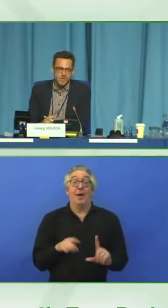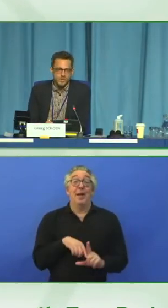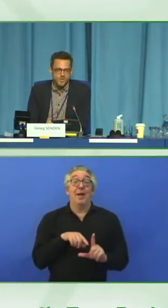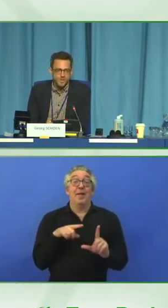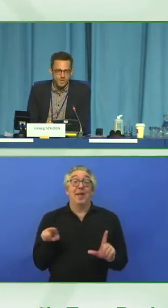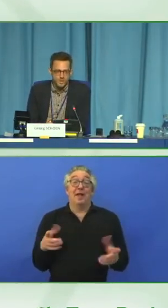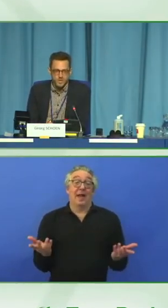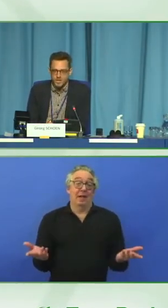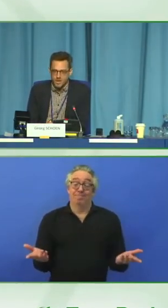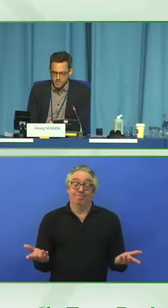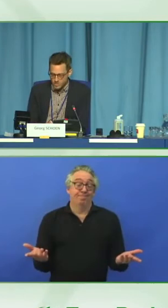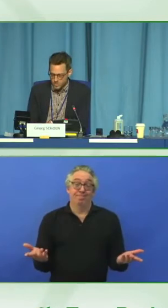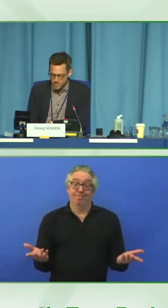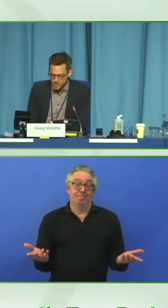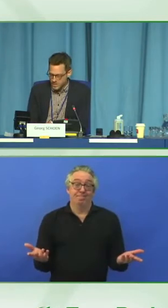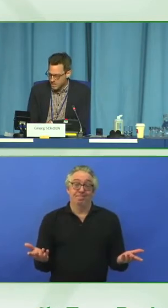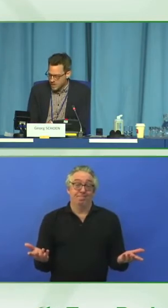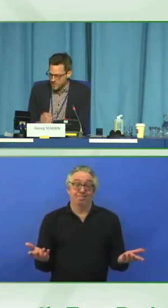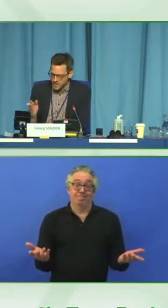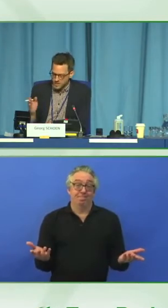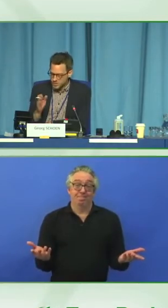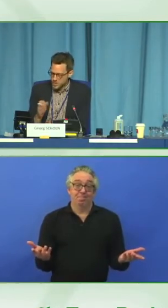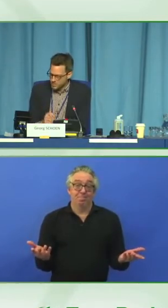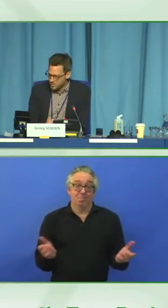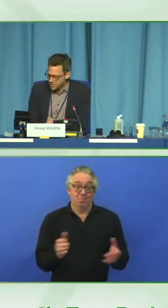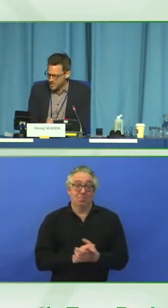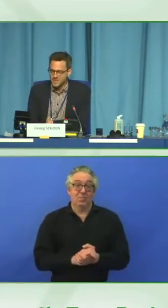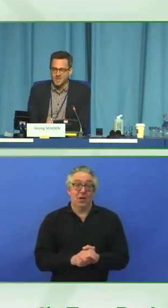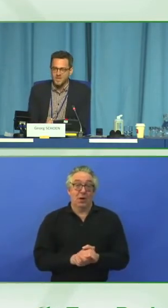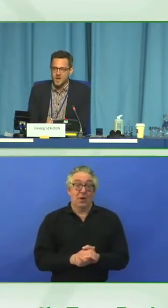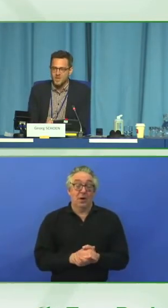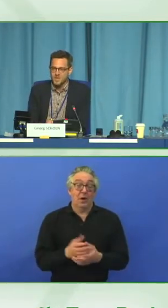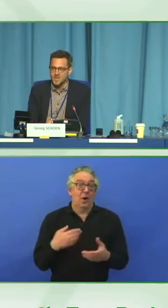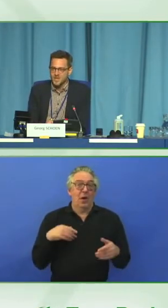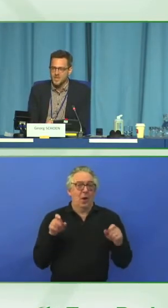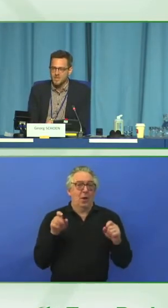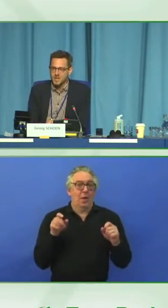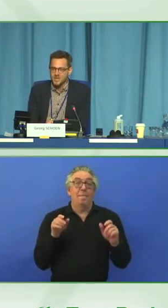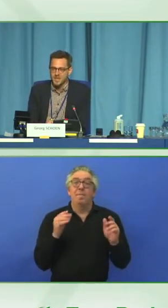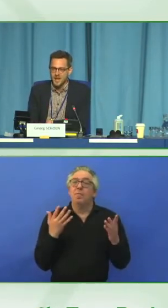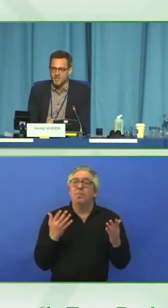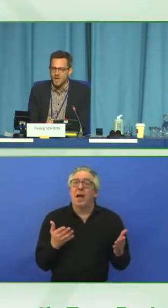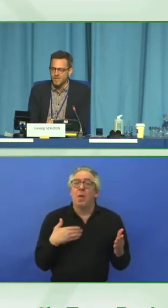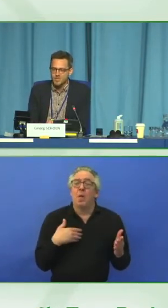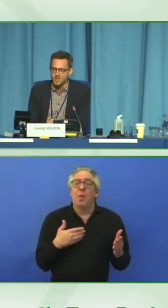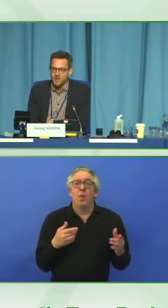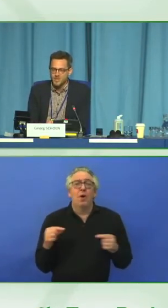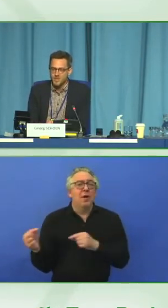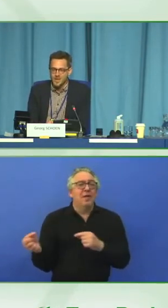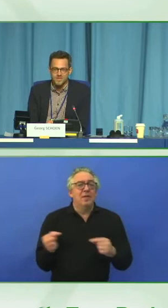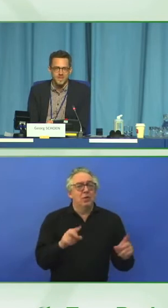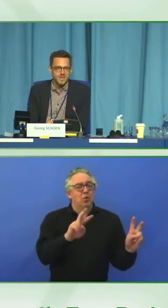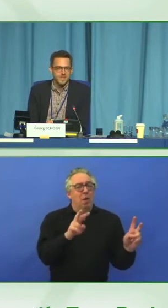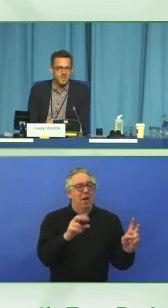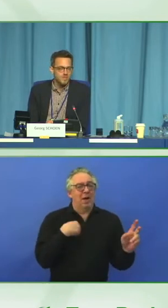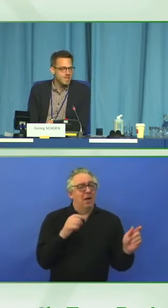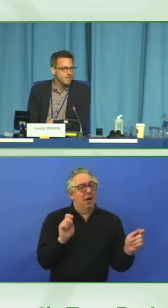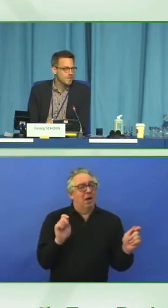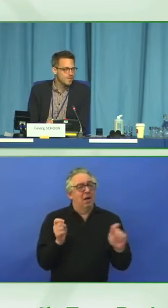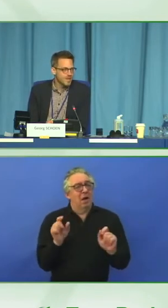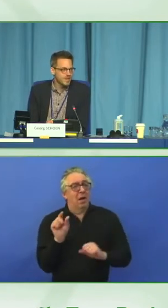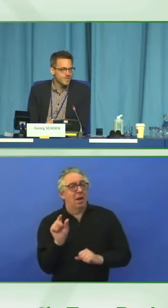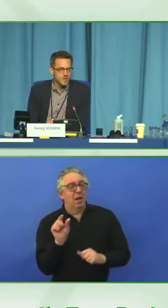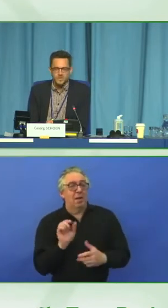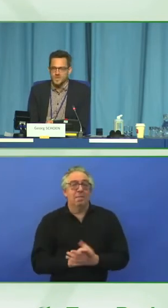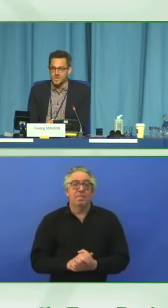can serve as fuel to develop solutions. I would like to shift briefly our discussion a bit. I would love to have a bit